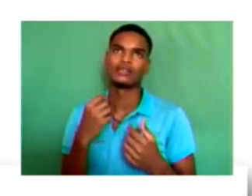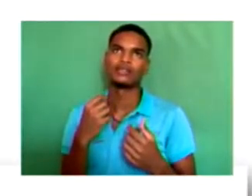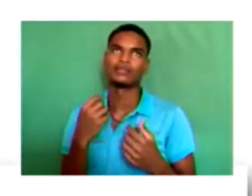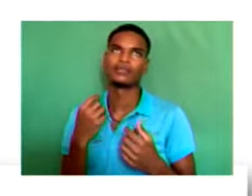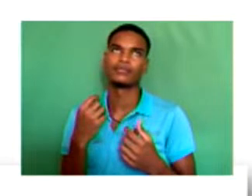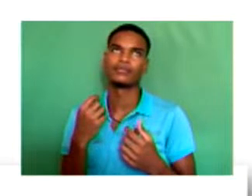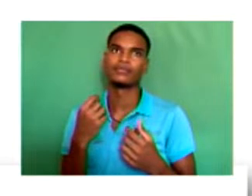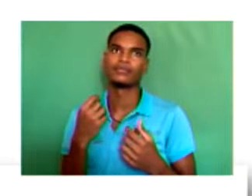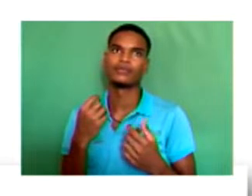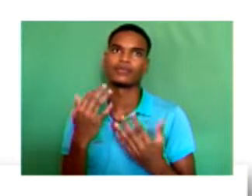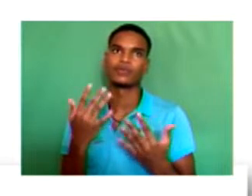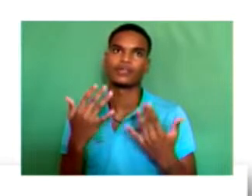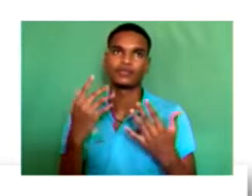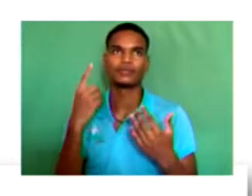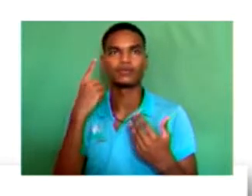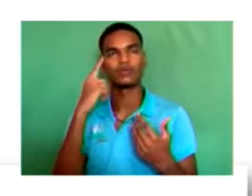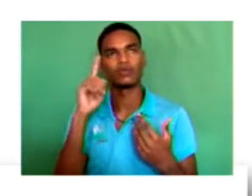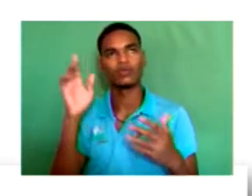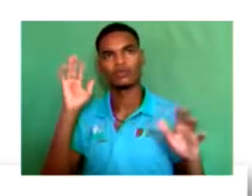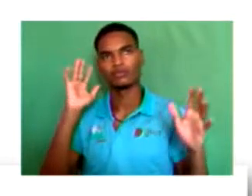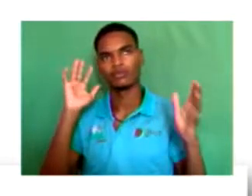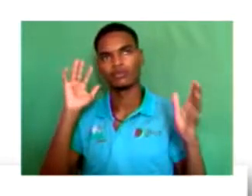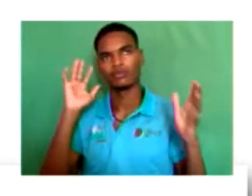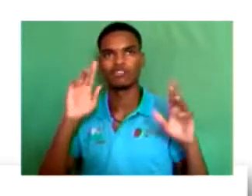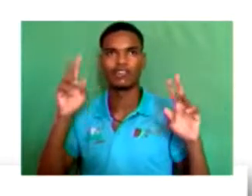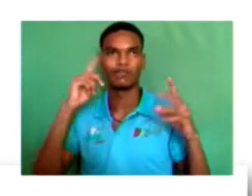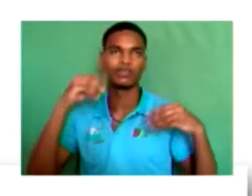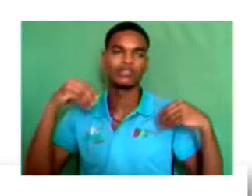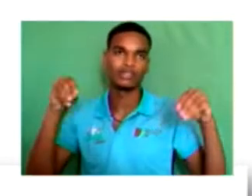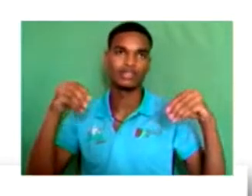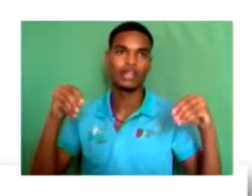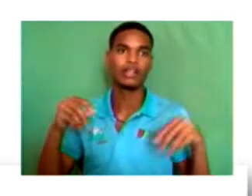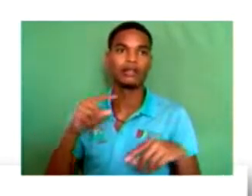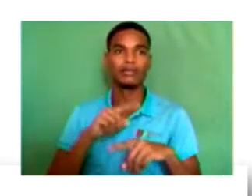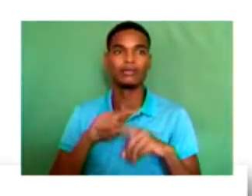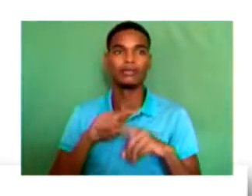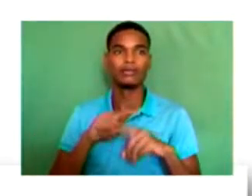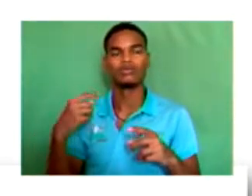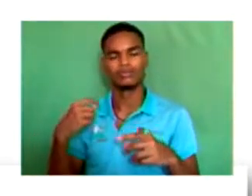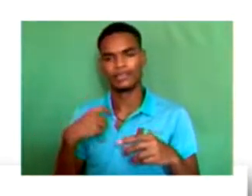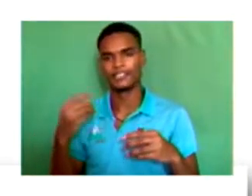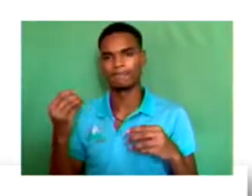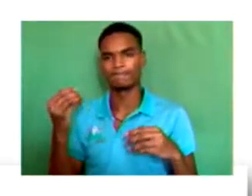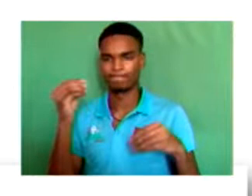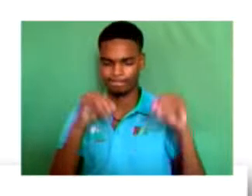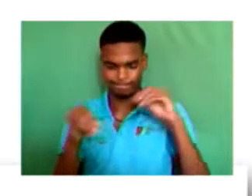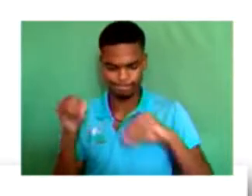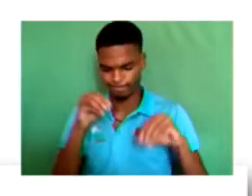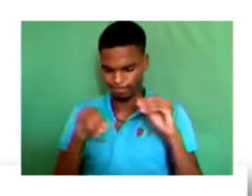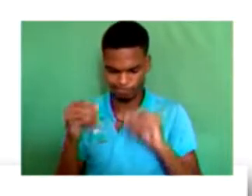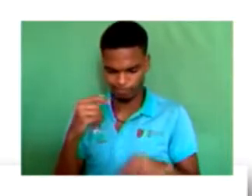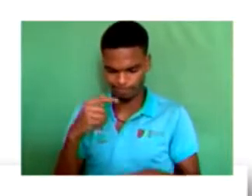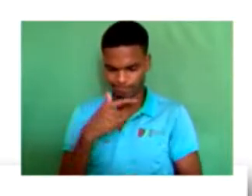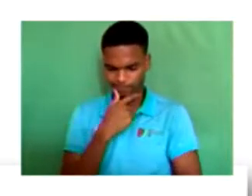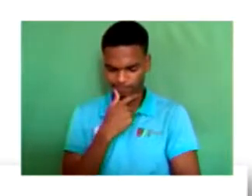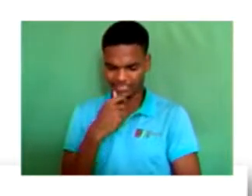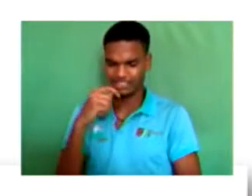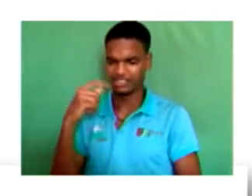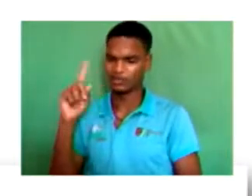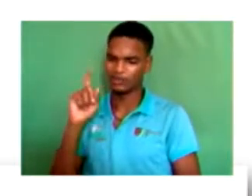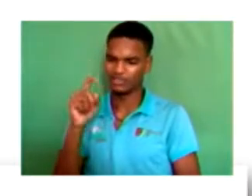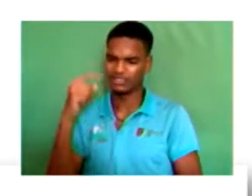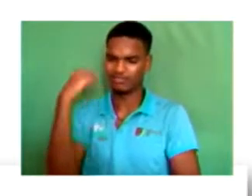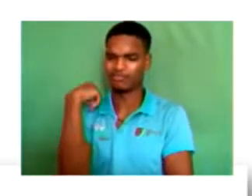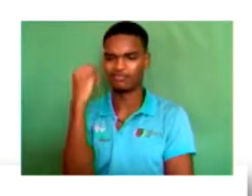the market. Now, when I was putting this together, the question was, well, what do we need to do to get that from kind of